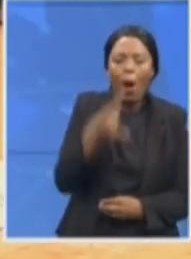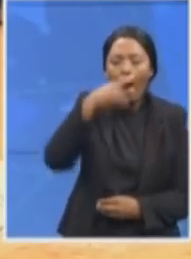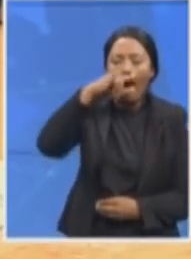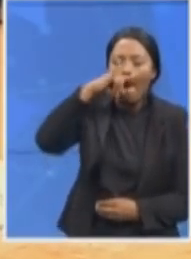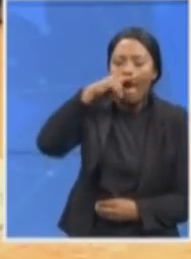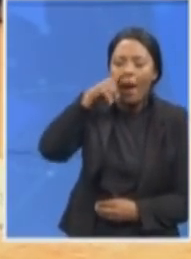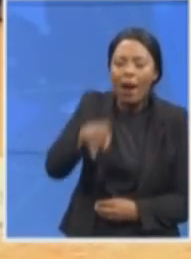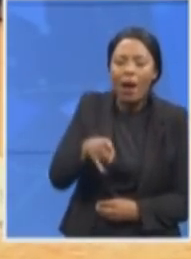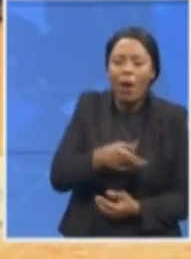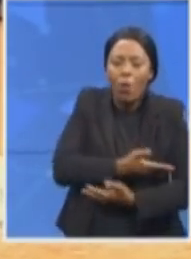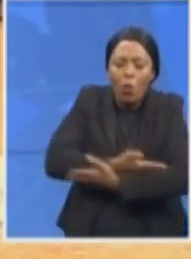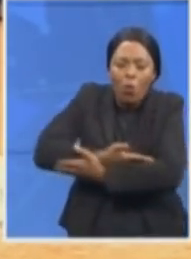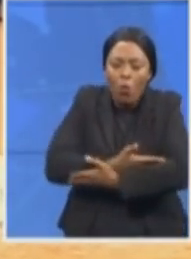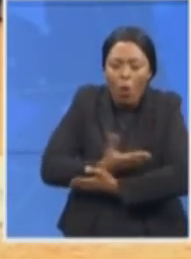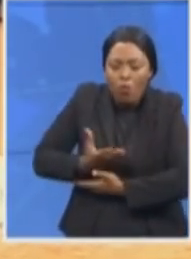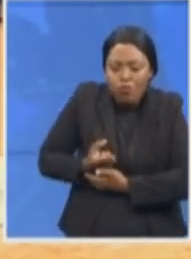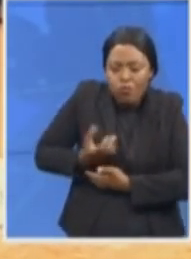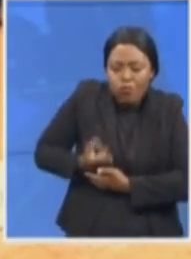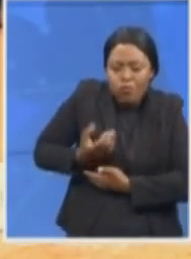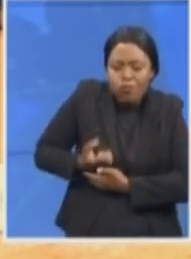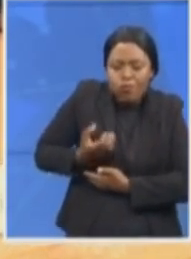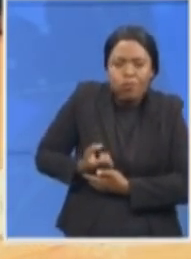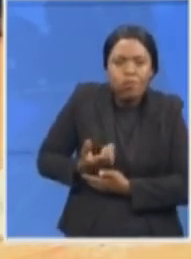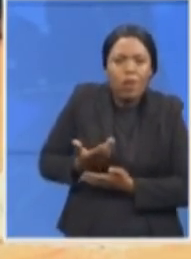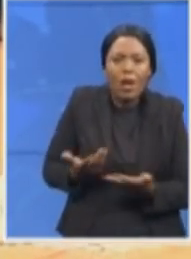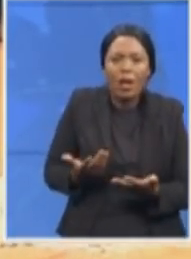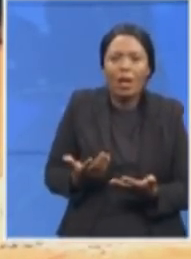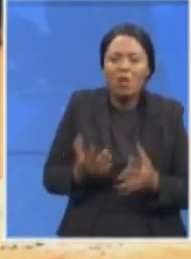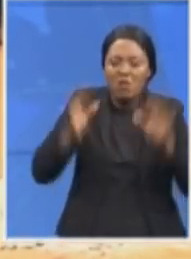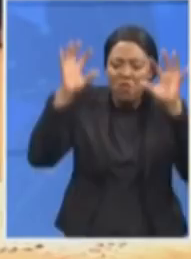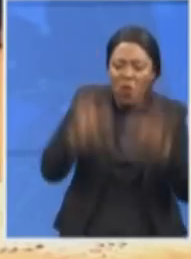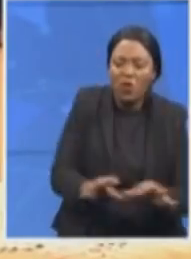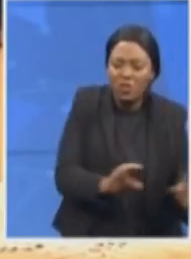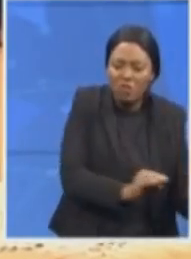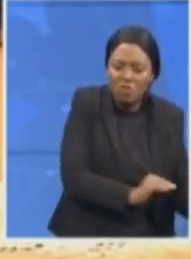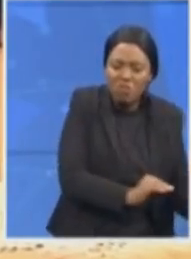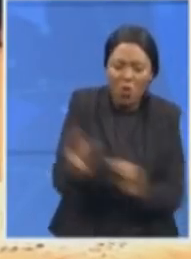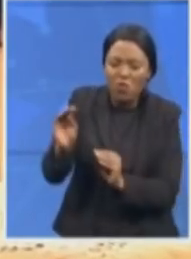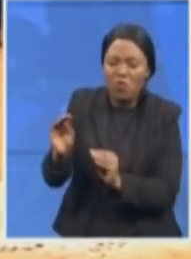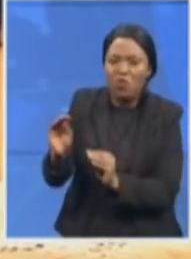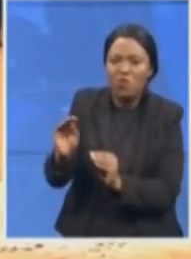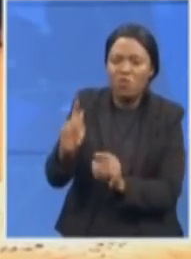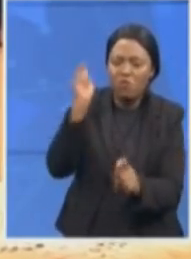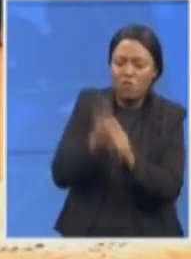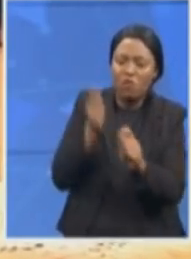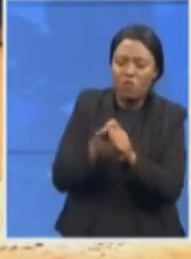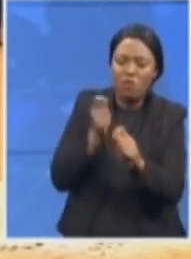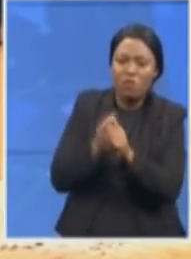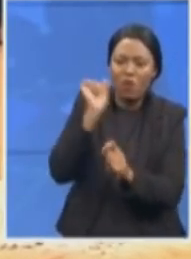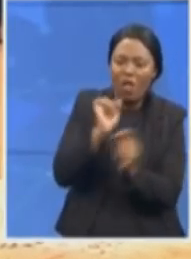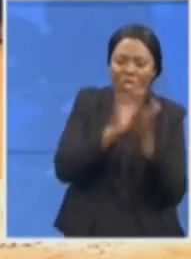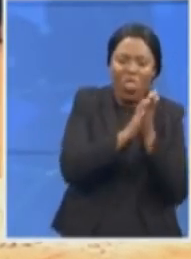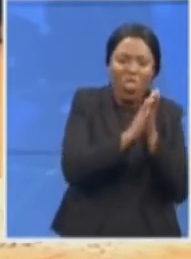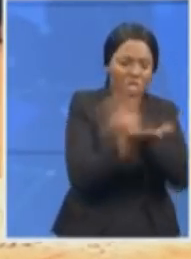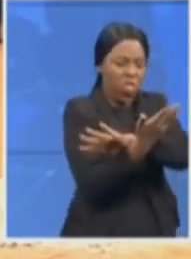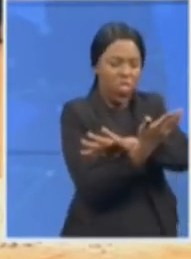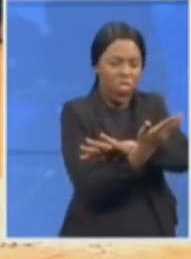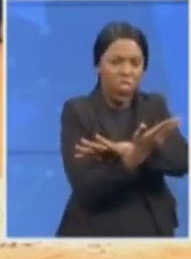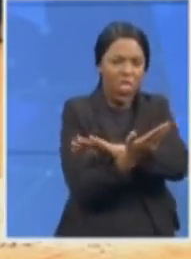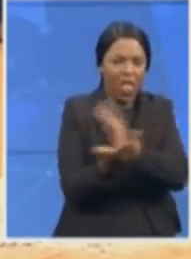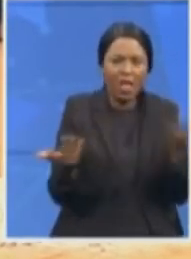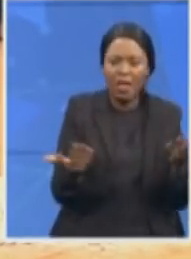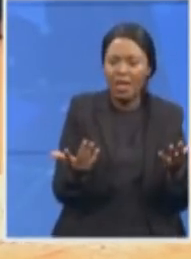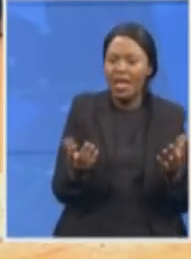forcefully removed without alternatives being given to them or being offered to them, left to sleep in the open